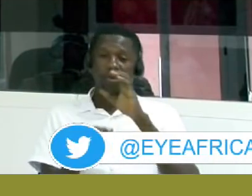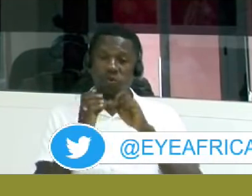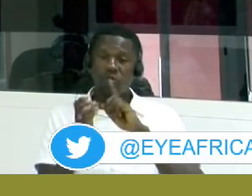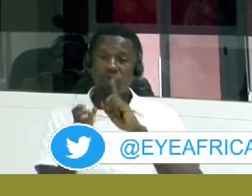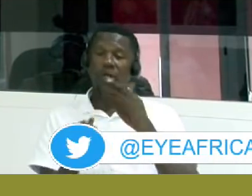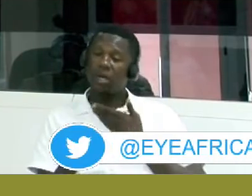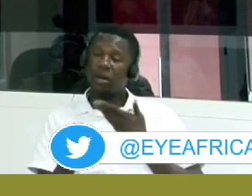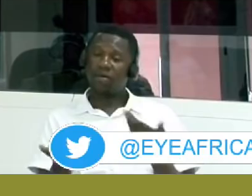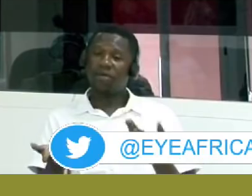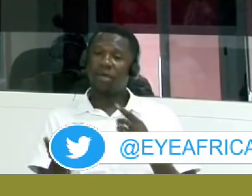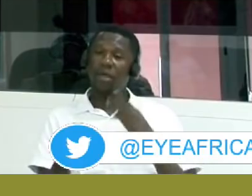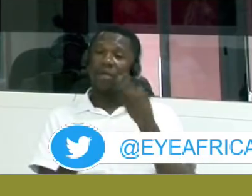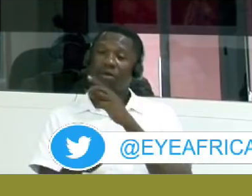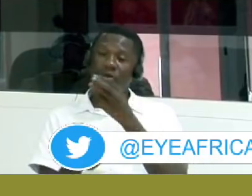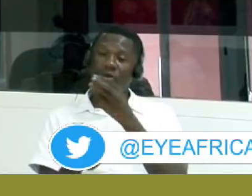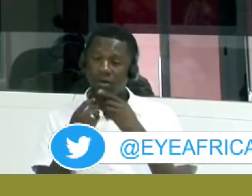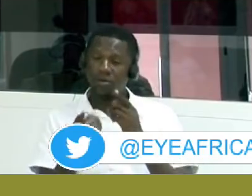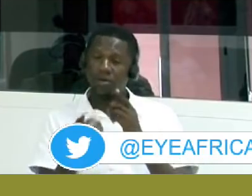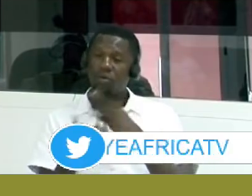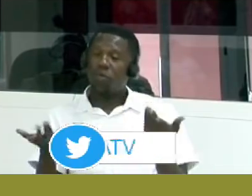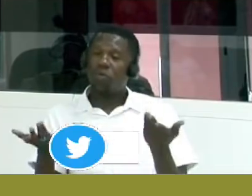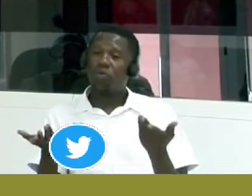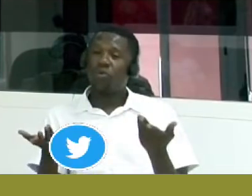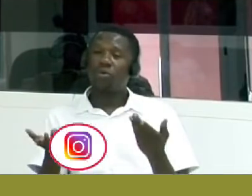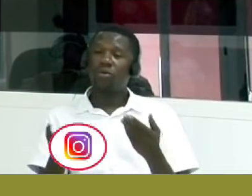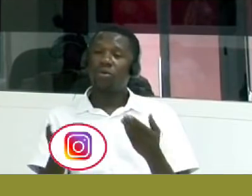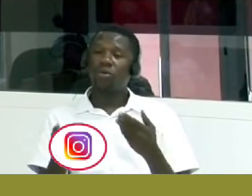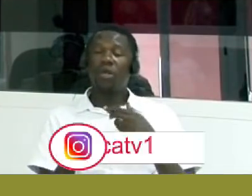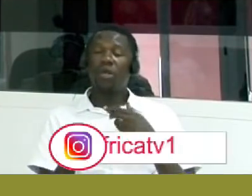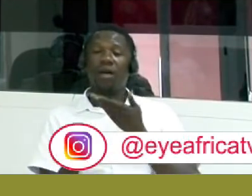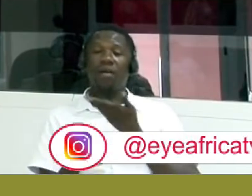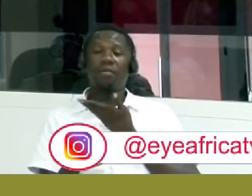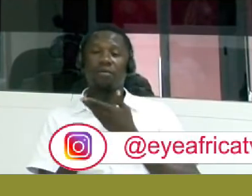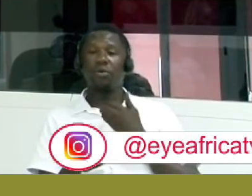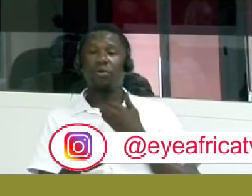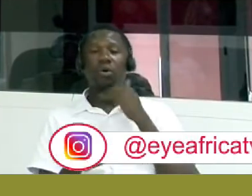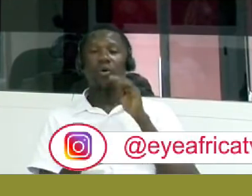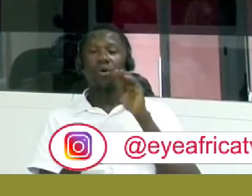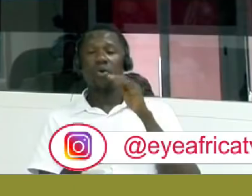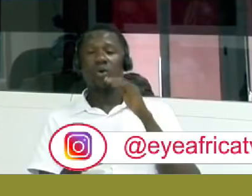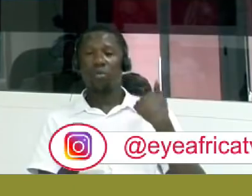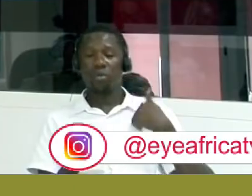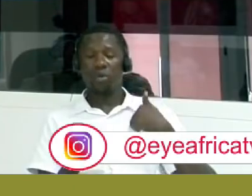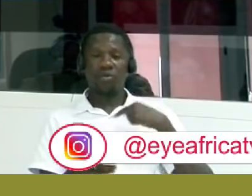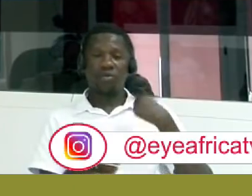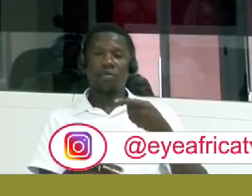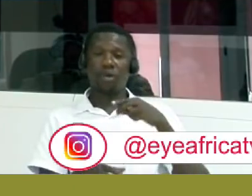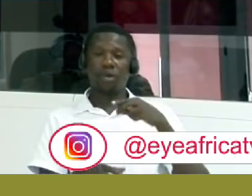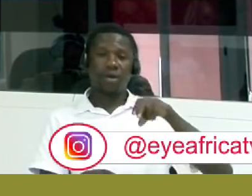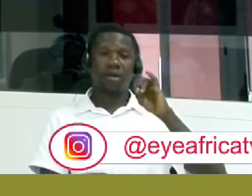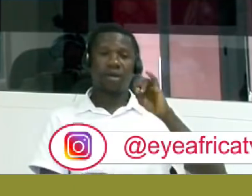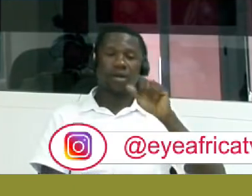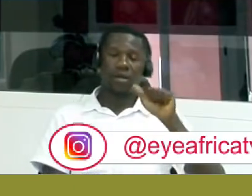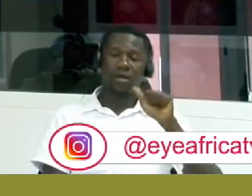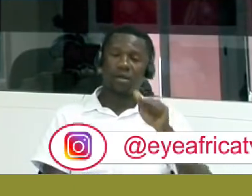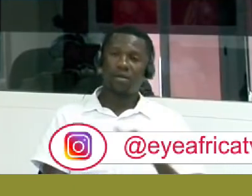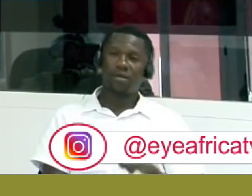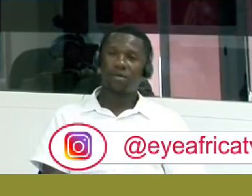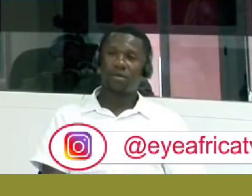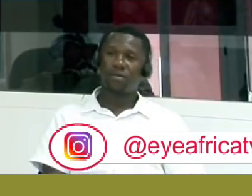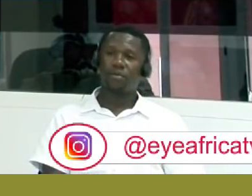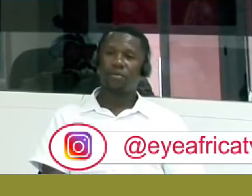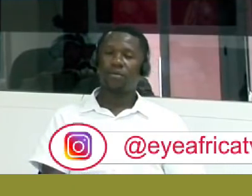me? I even had calls to be calling people from the NIA. Okay. Did you call the